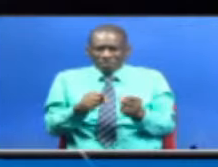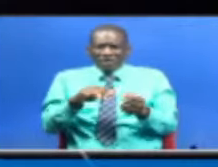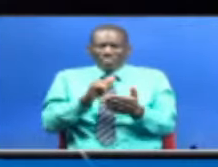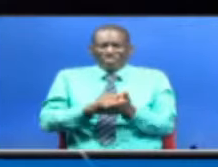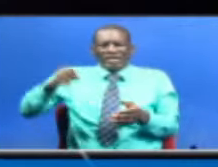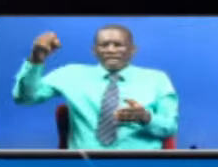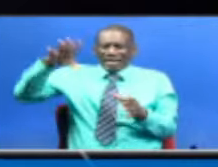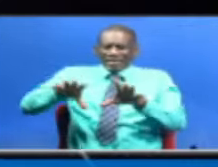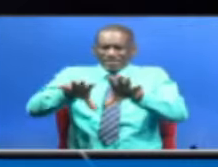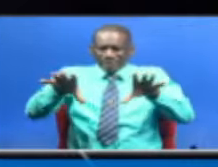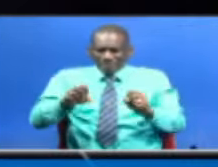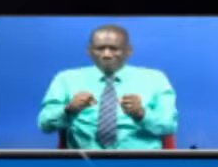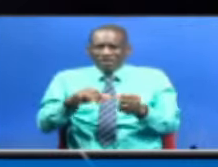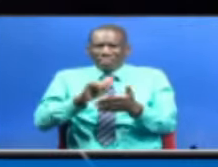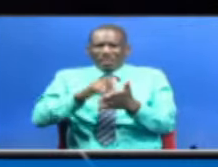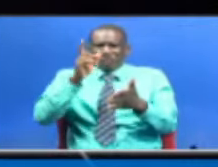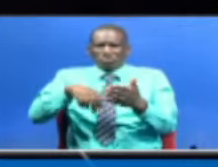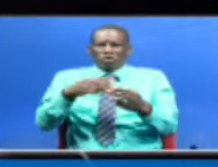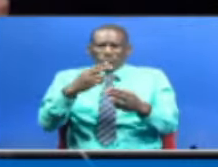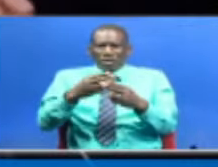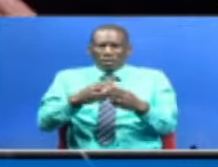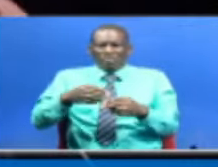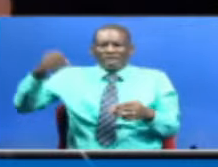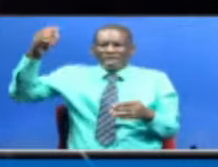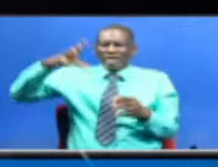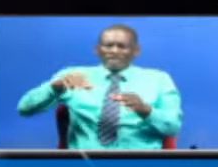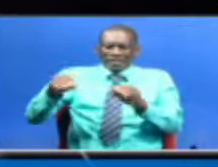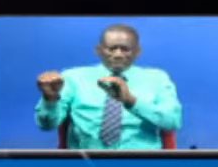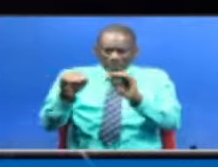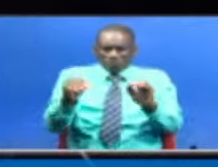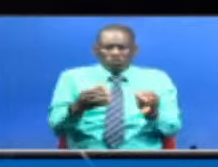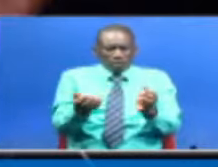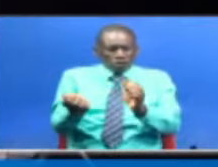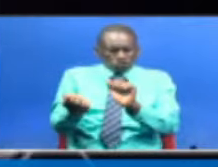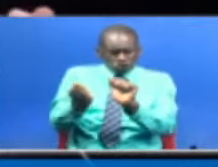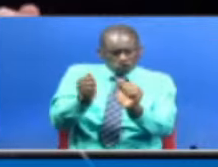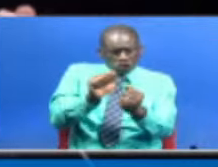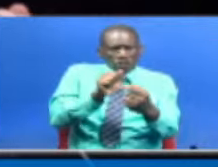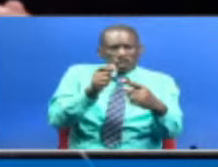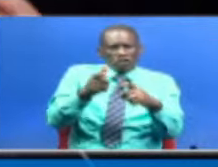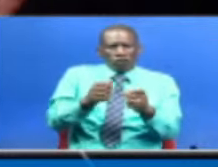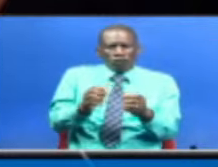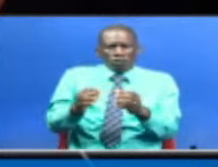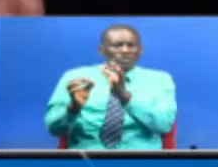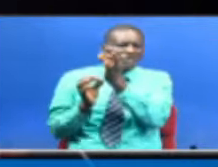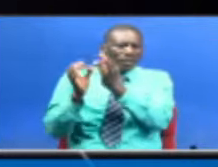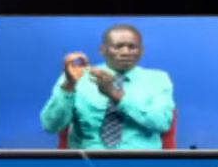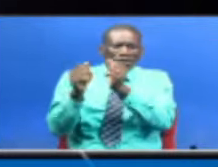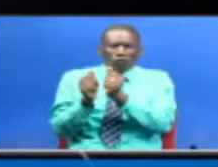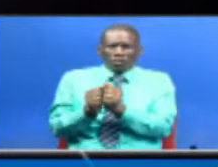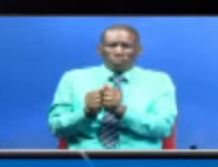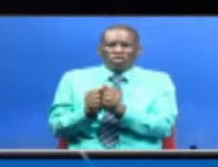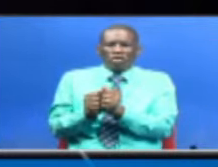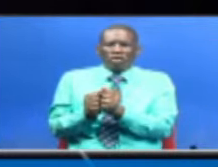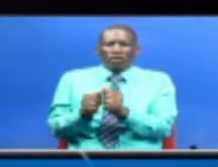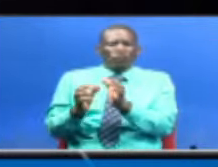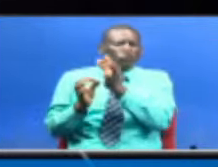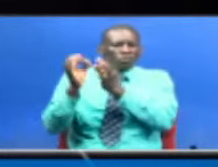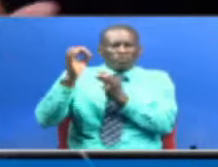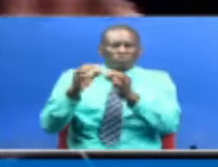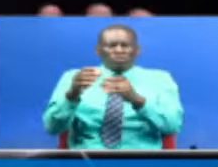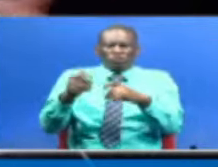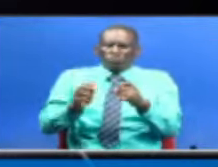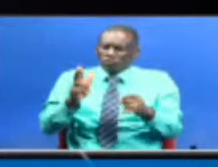system, and that is what is called the energy transition, need to transition from a dependency on fossil